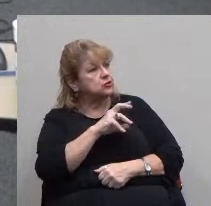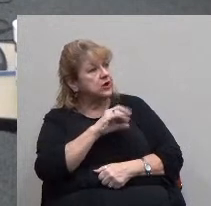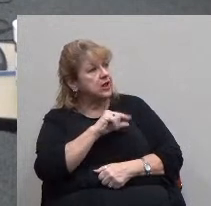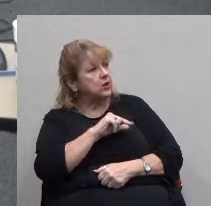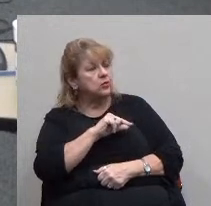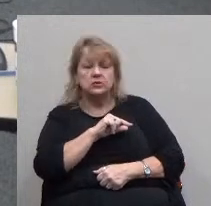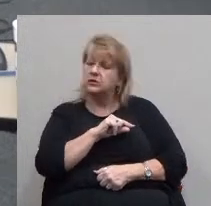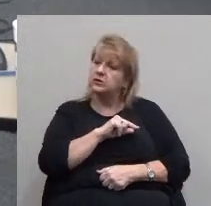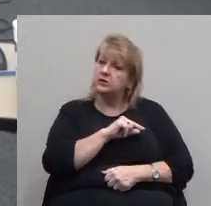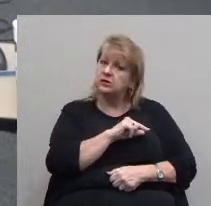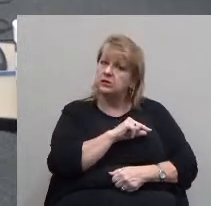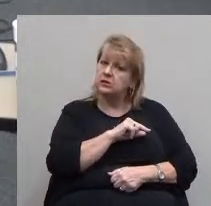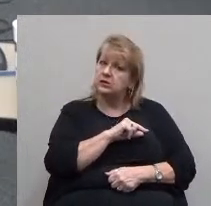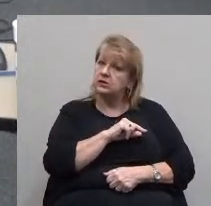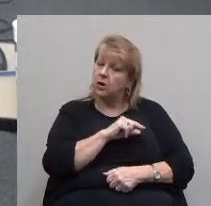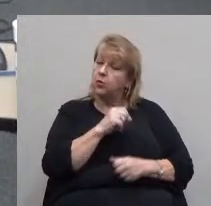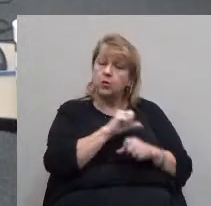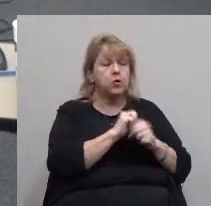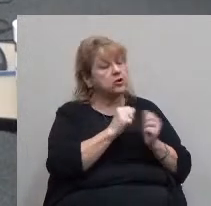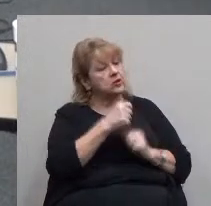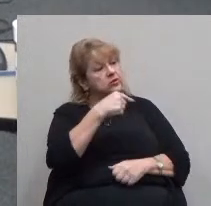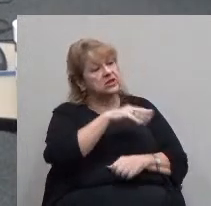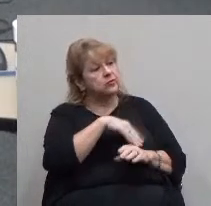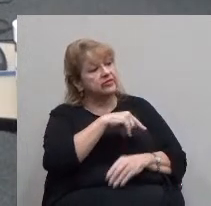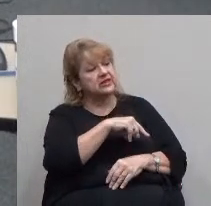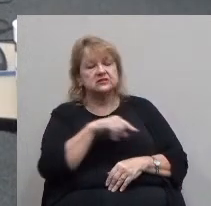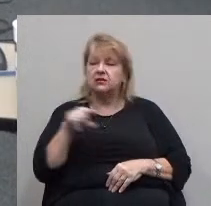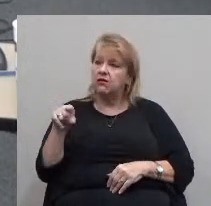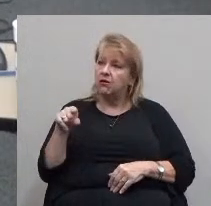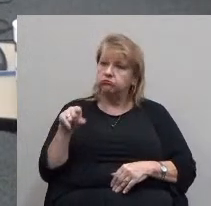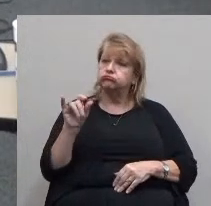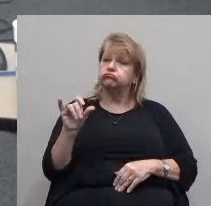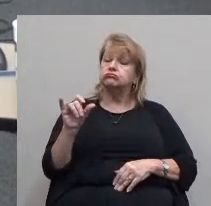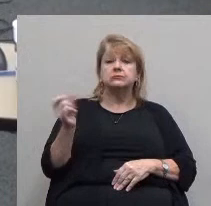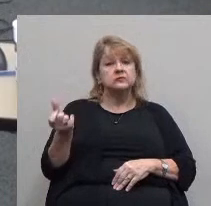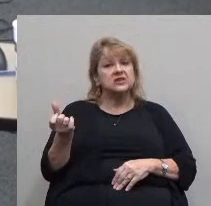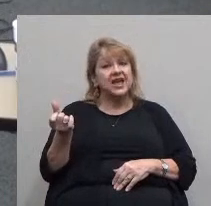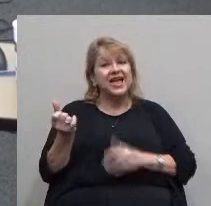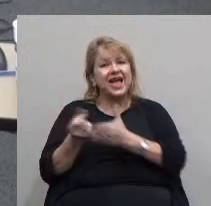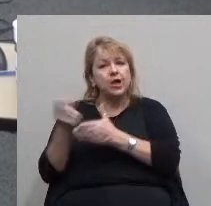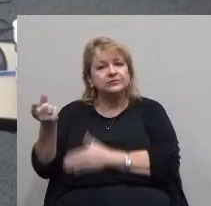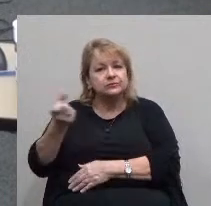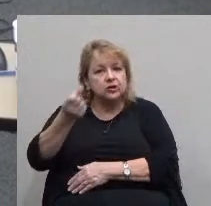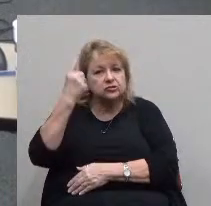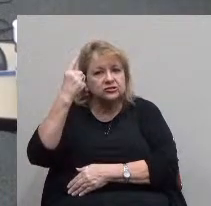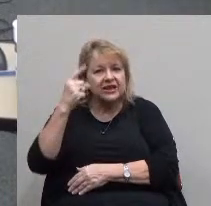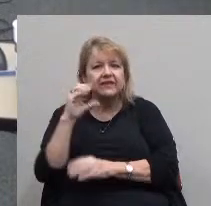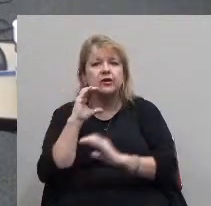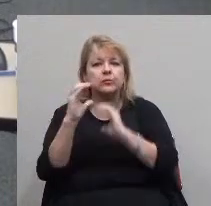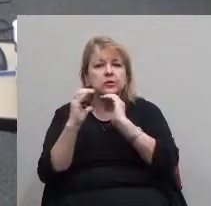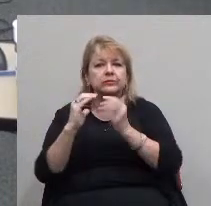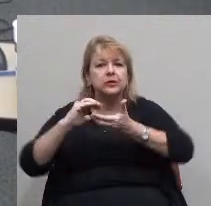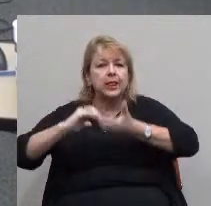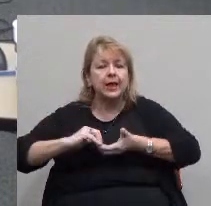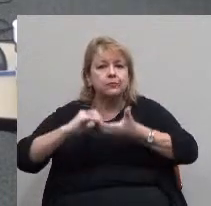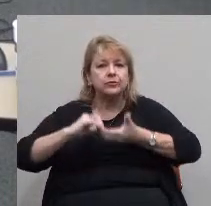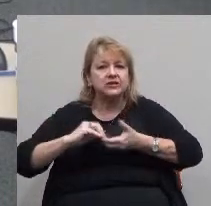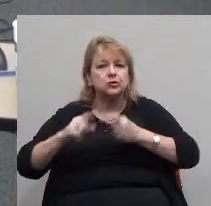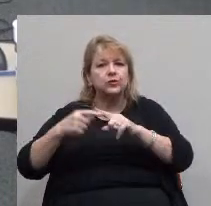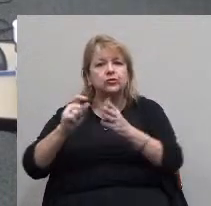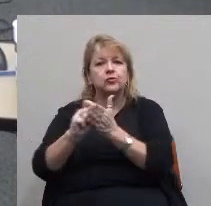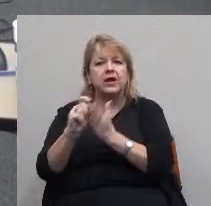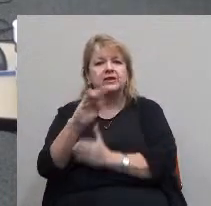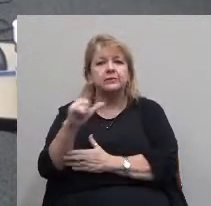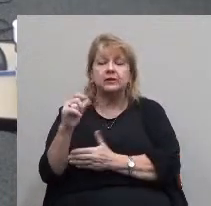then it was helps filed. him and other legislators to understand the importance of the communication, collaboration of when they're